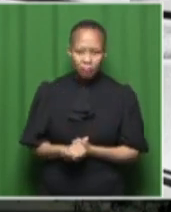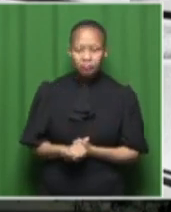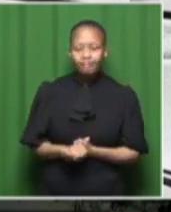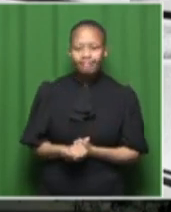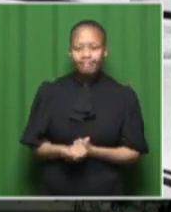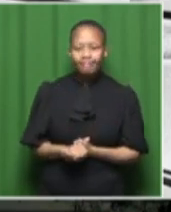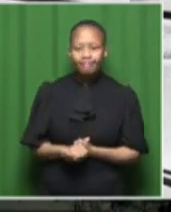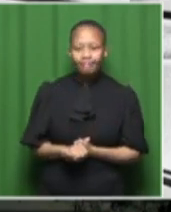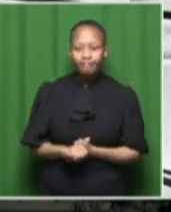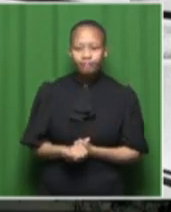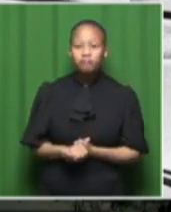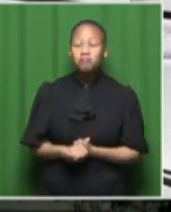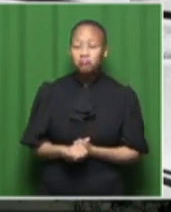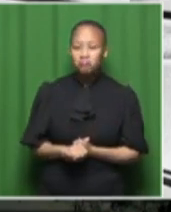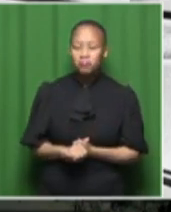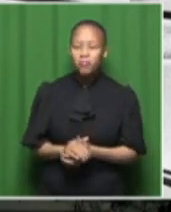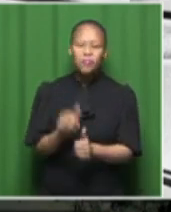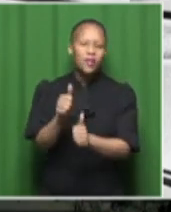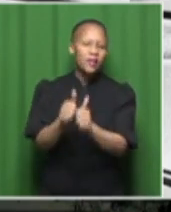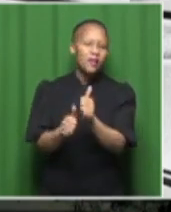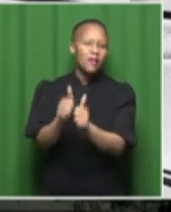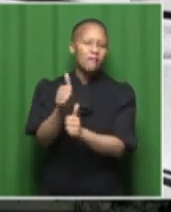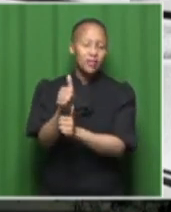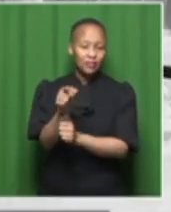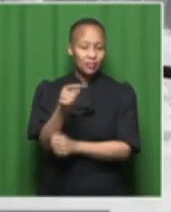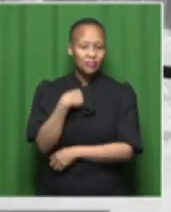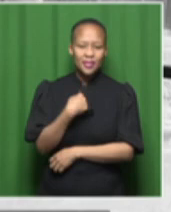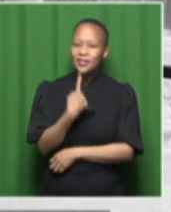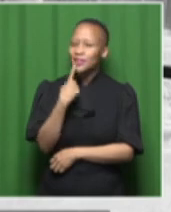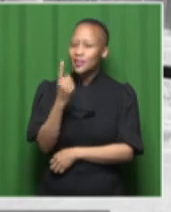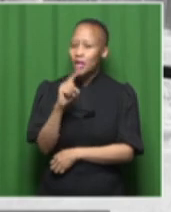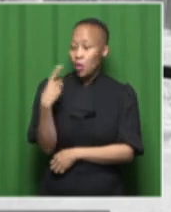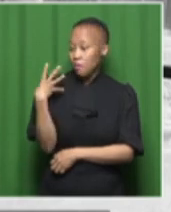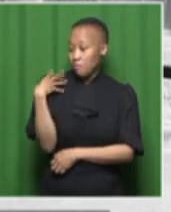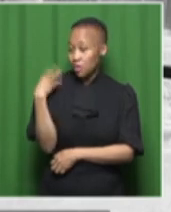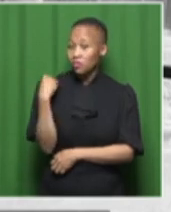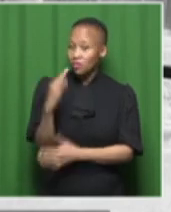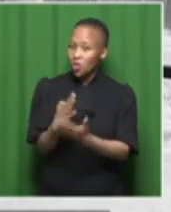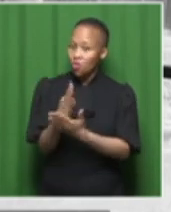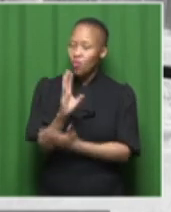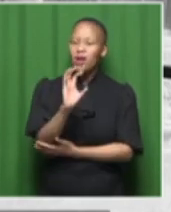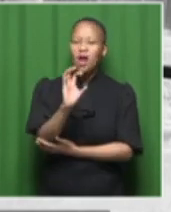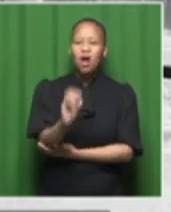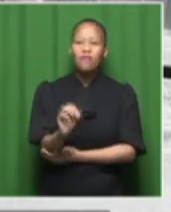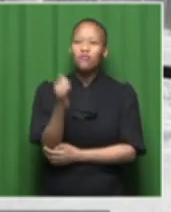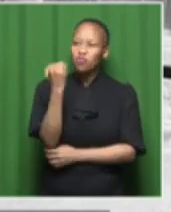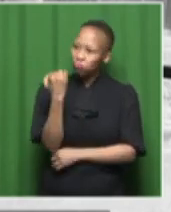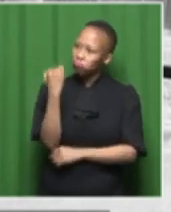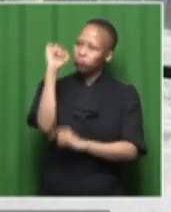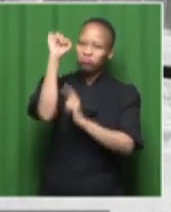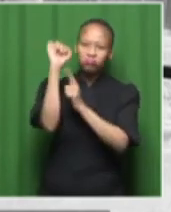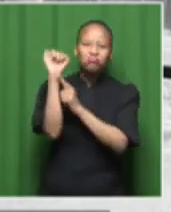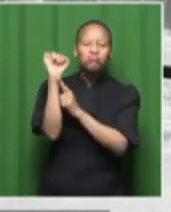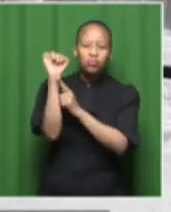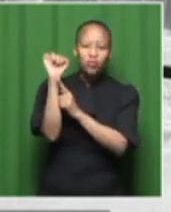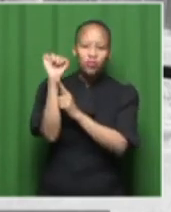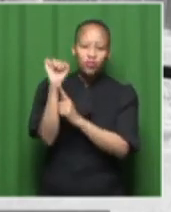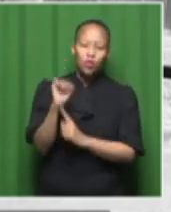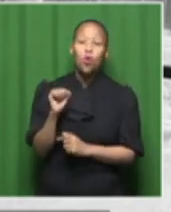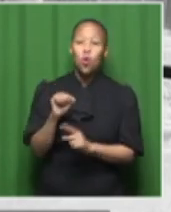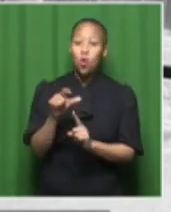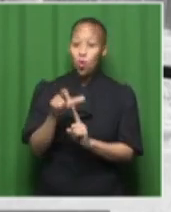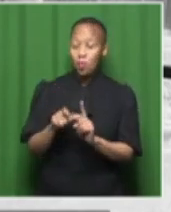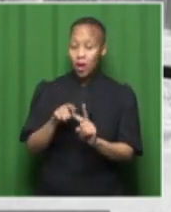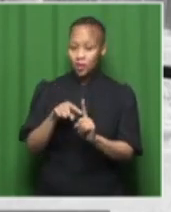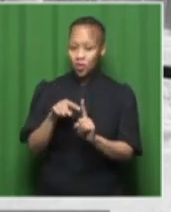Yeah, so I think firstly, let me just say that I think the minister is well within his rights to reject the candidate that was put forward, and citing the reason